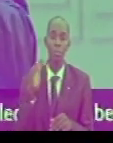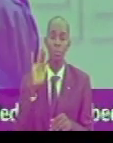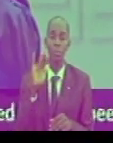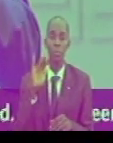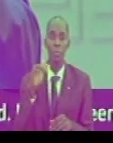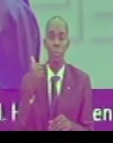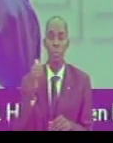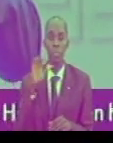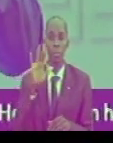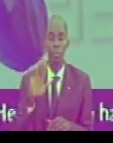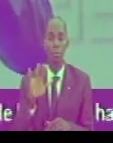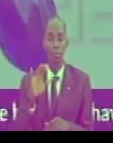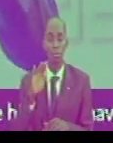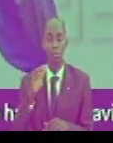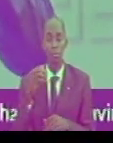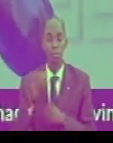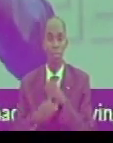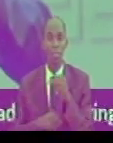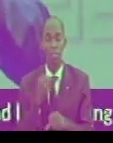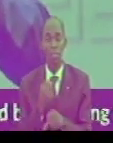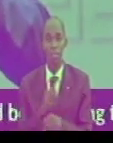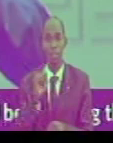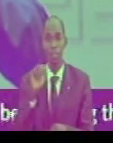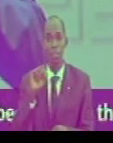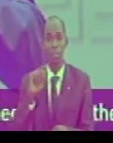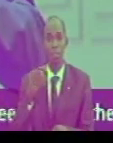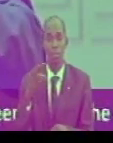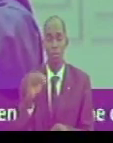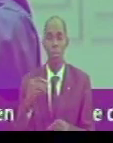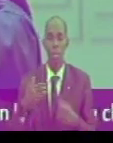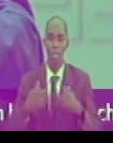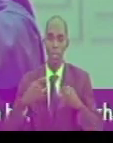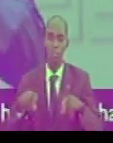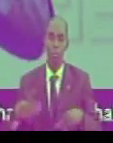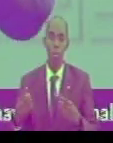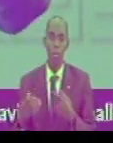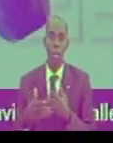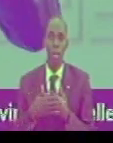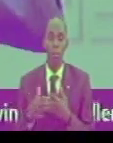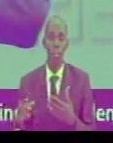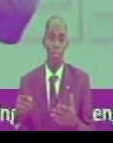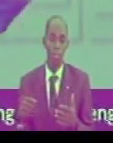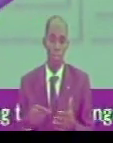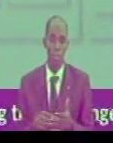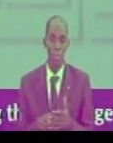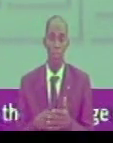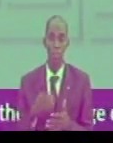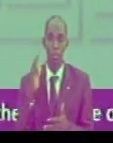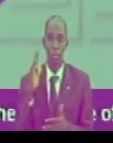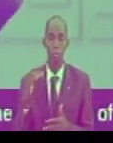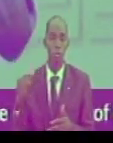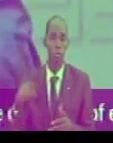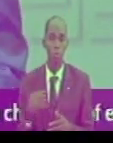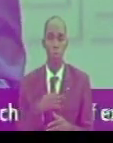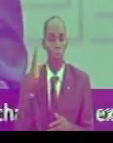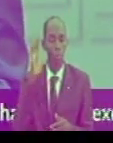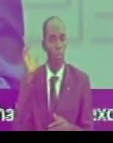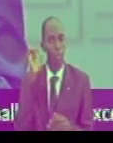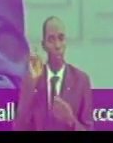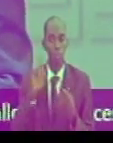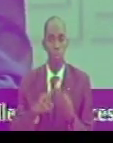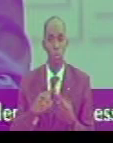going to listen to two last testimonies online, and then we'll go and rest. You know, there are so many. God is multiplying